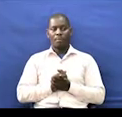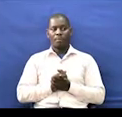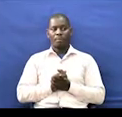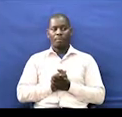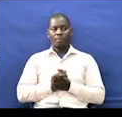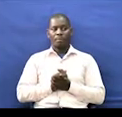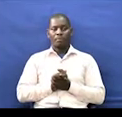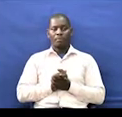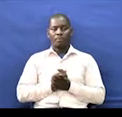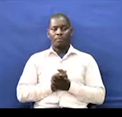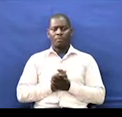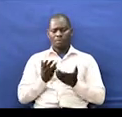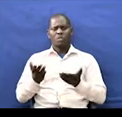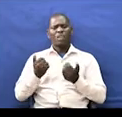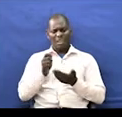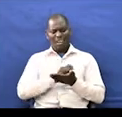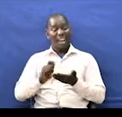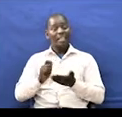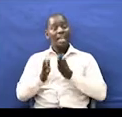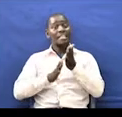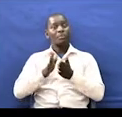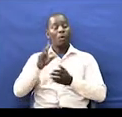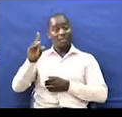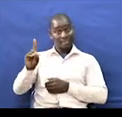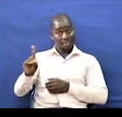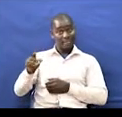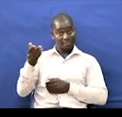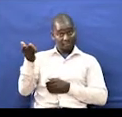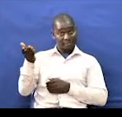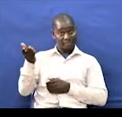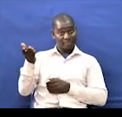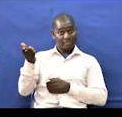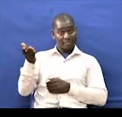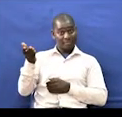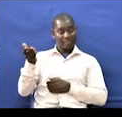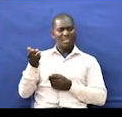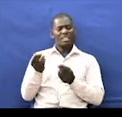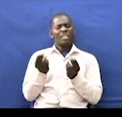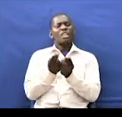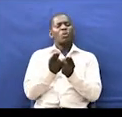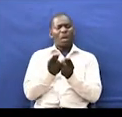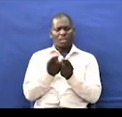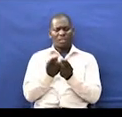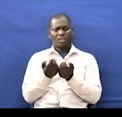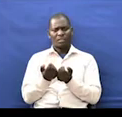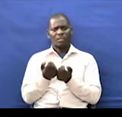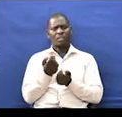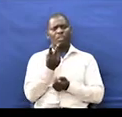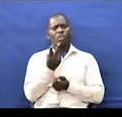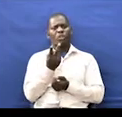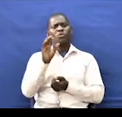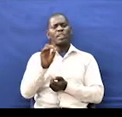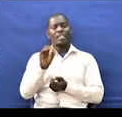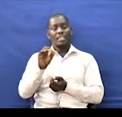We can write its symbol as D equals to 20 centimeter.